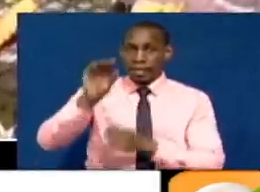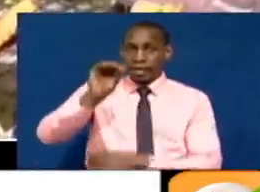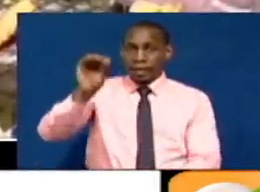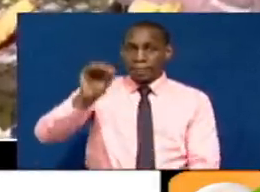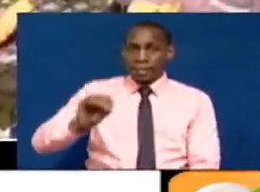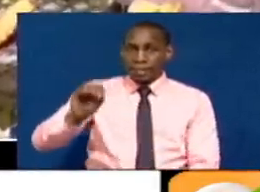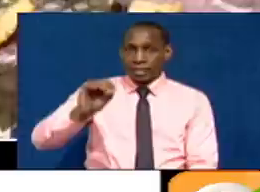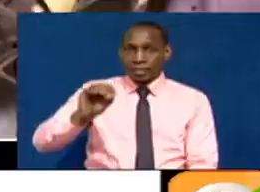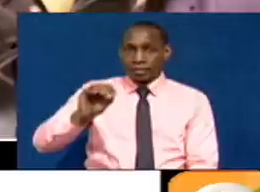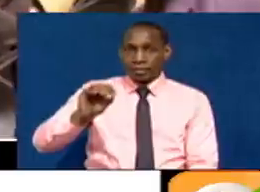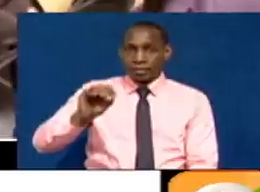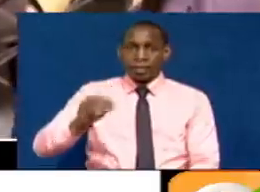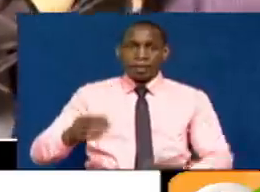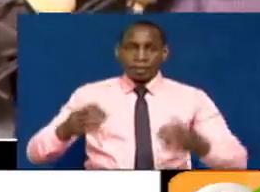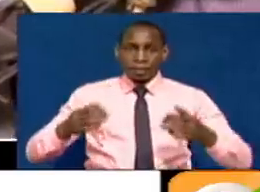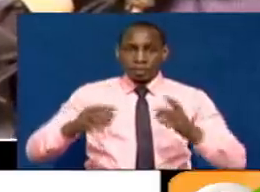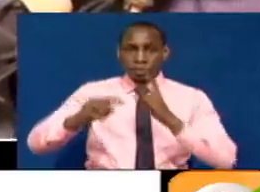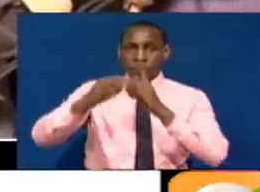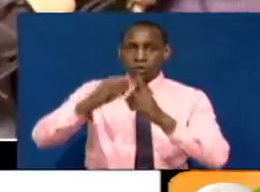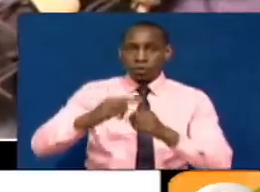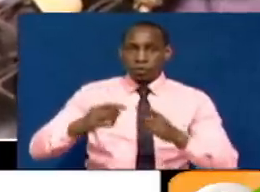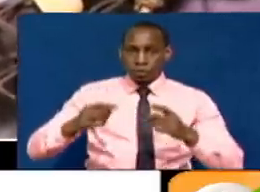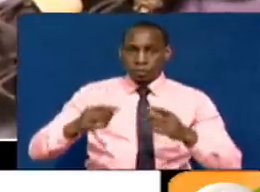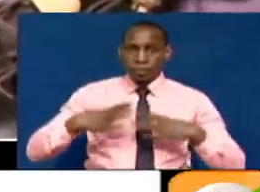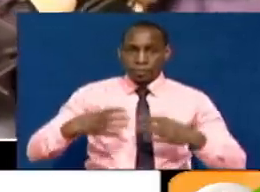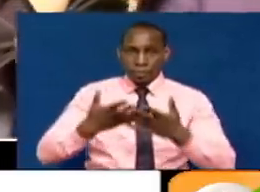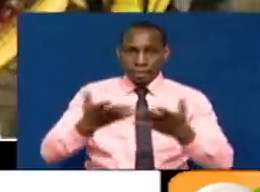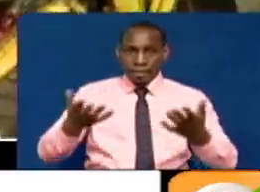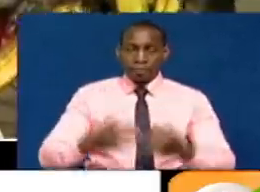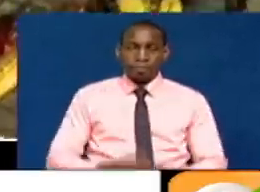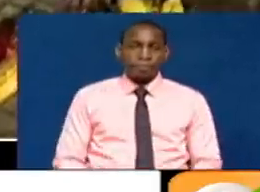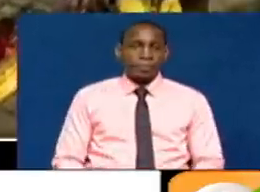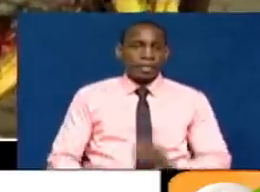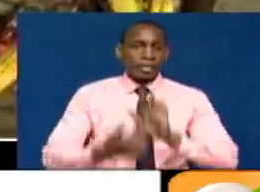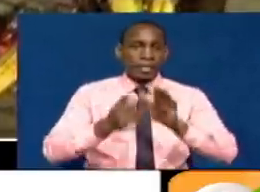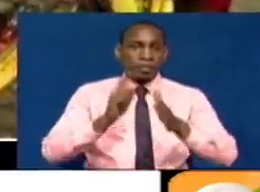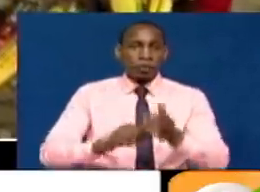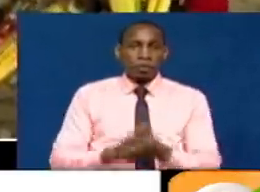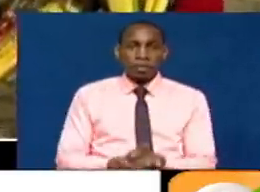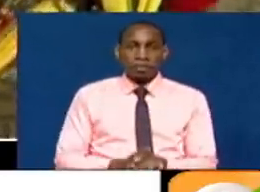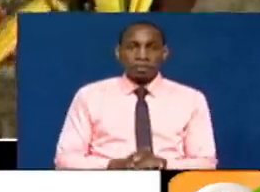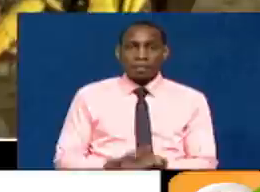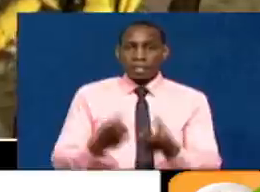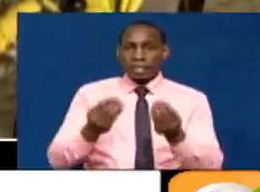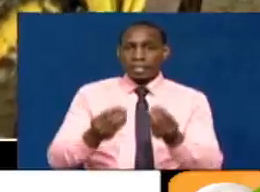5.7% of our total population. That tells you in simple math that